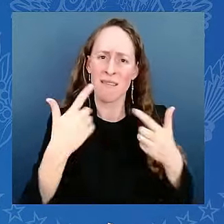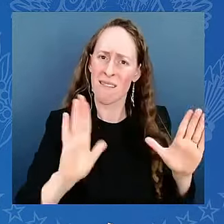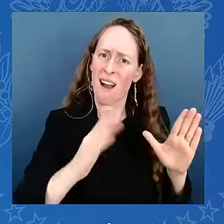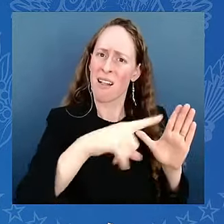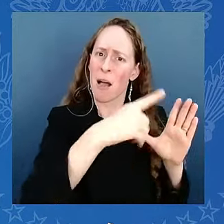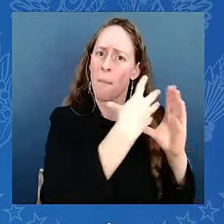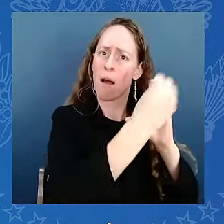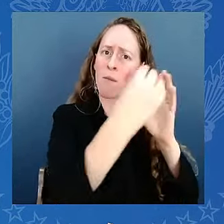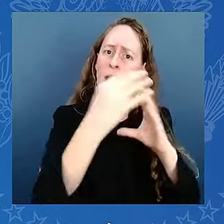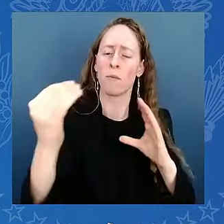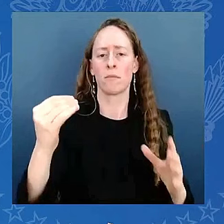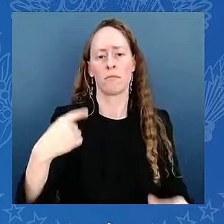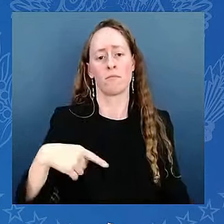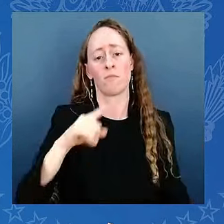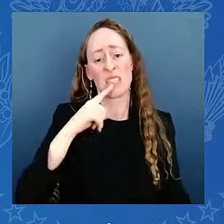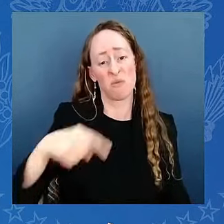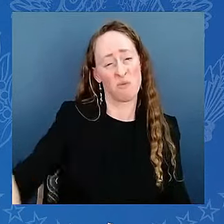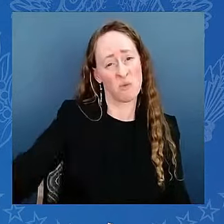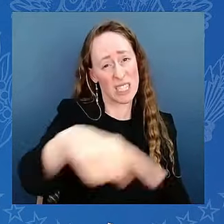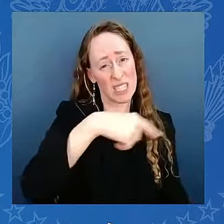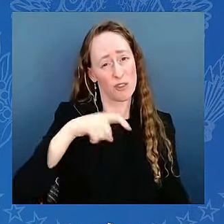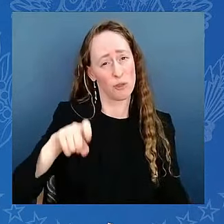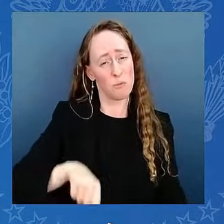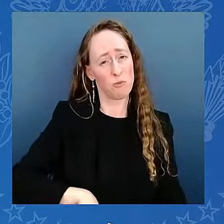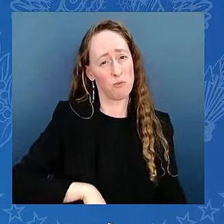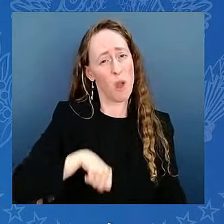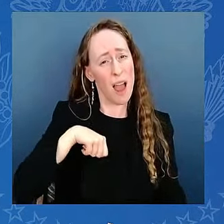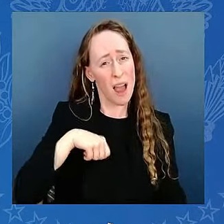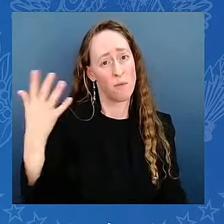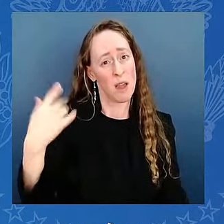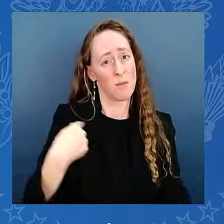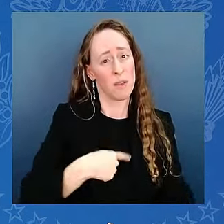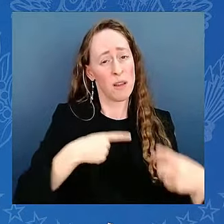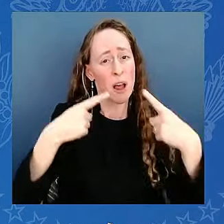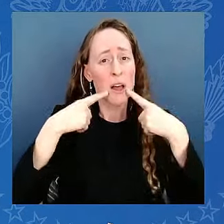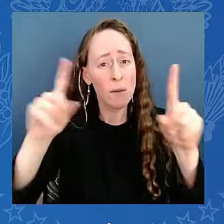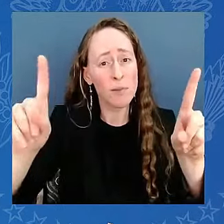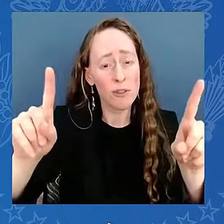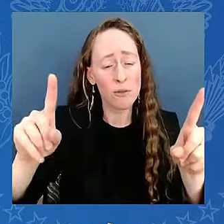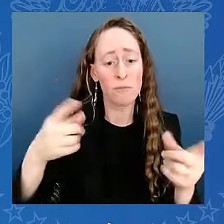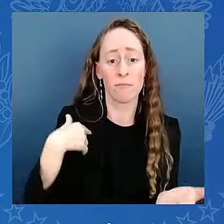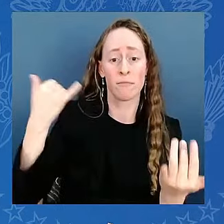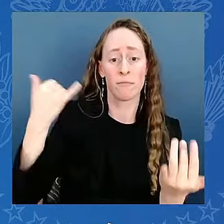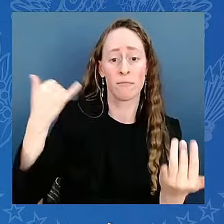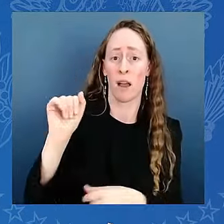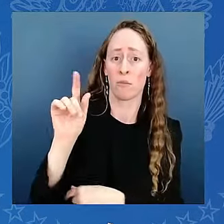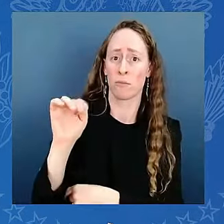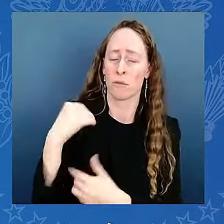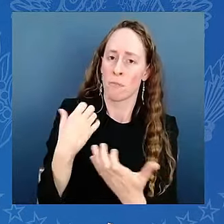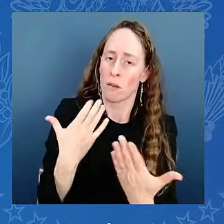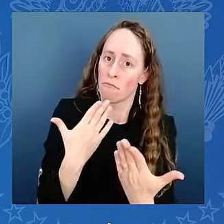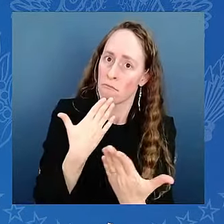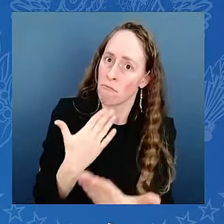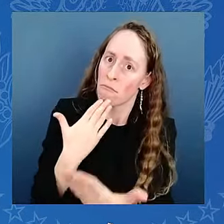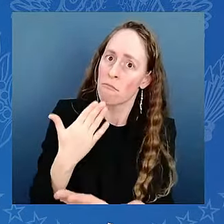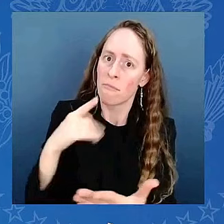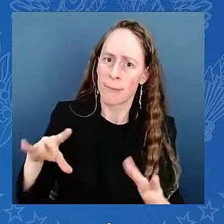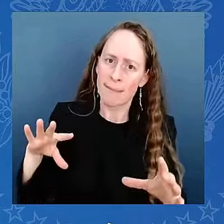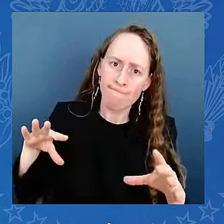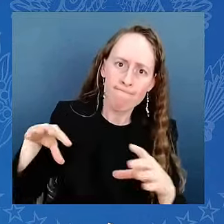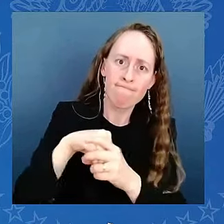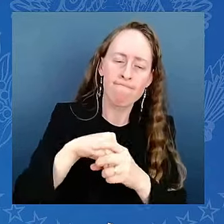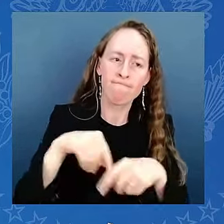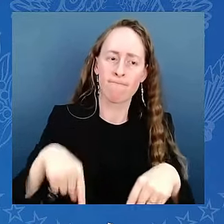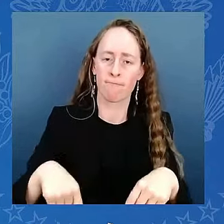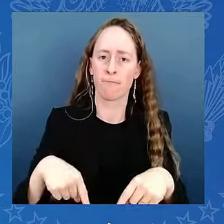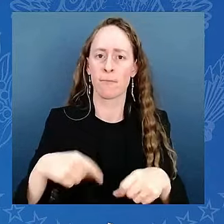want to thank everyone in my administration who helped make this happen. Our work did not start just on day one. It